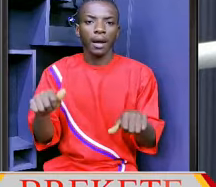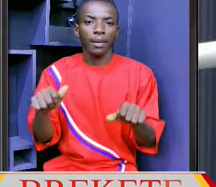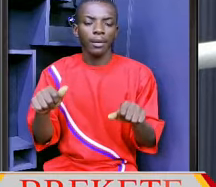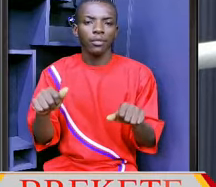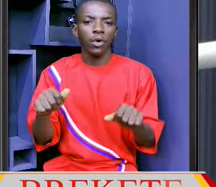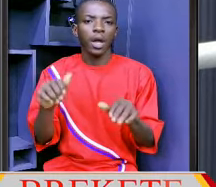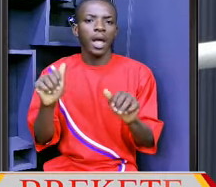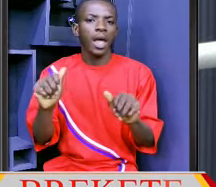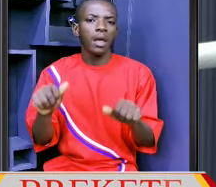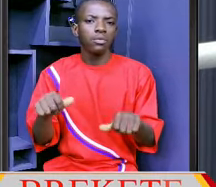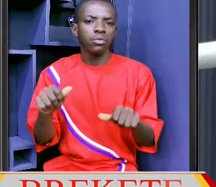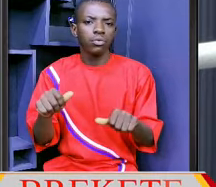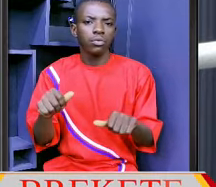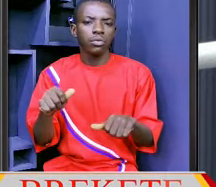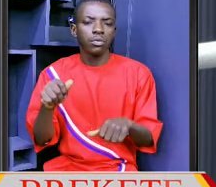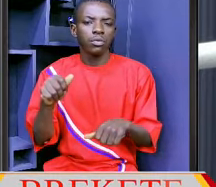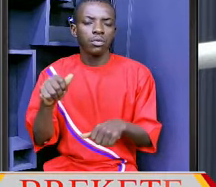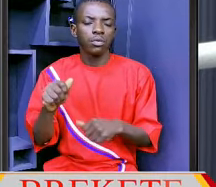Capable, able.